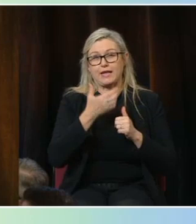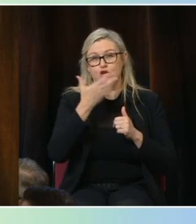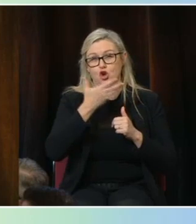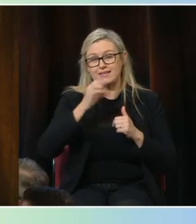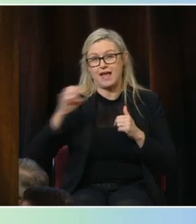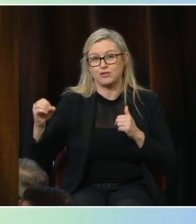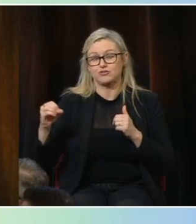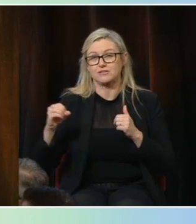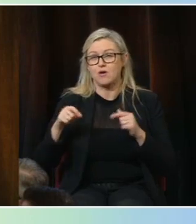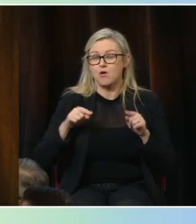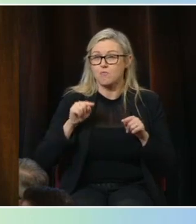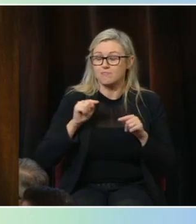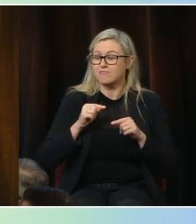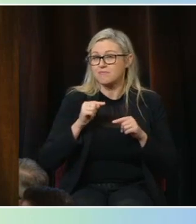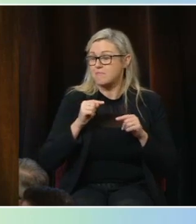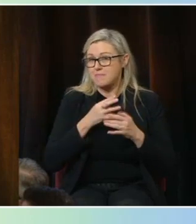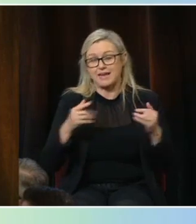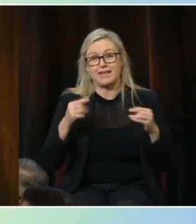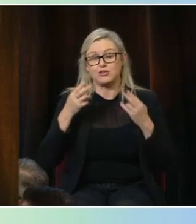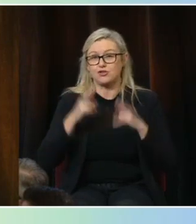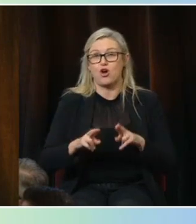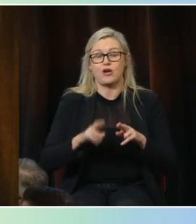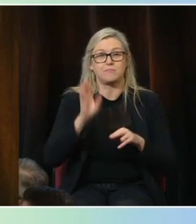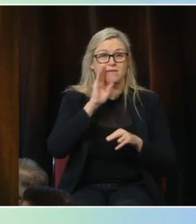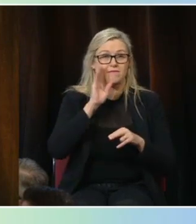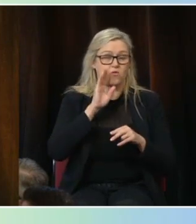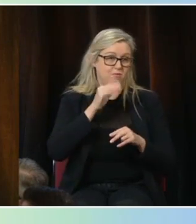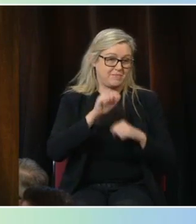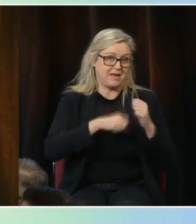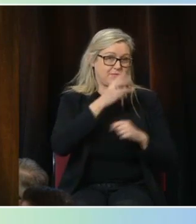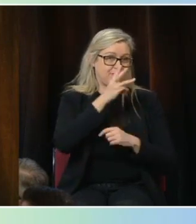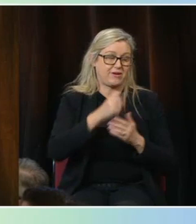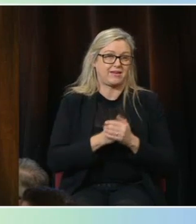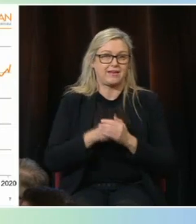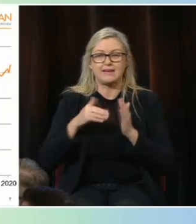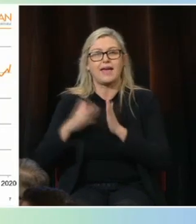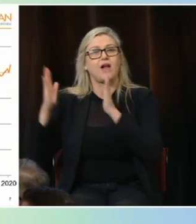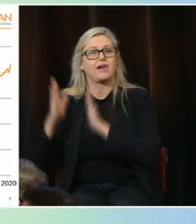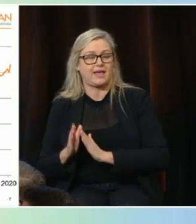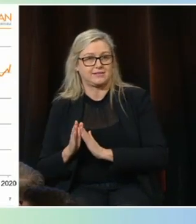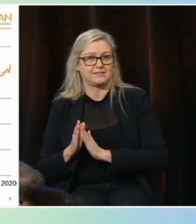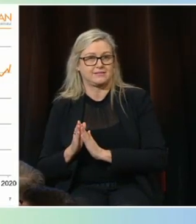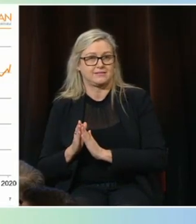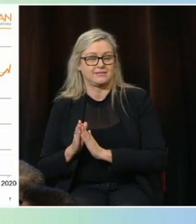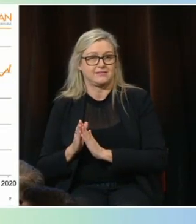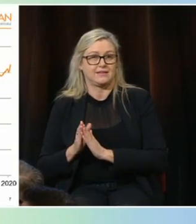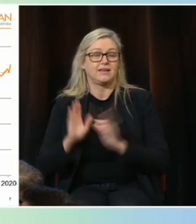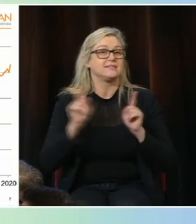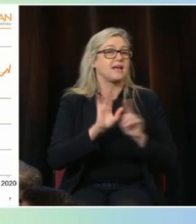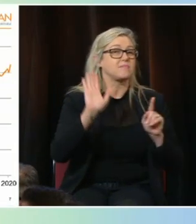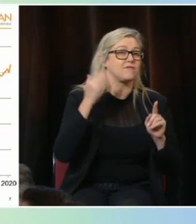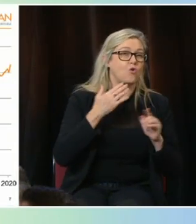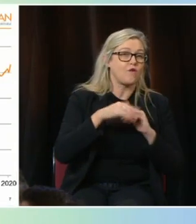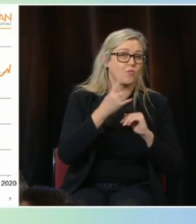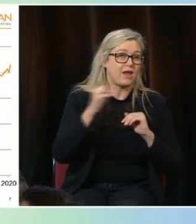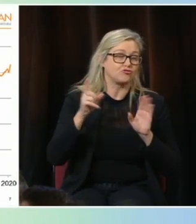that is just three in ten thousand for those who survive childbirth life expectancy was about 60 years compared to more than 80 years